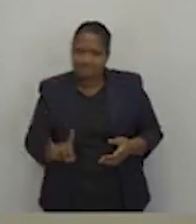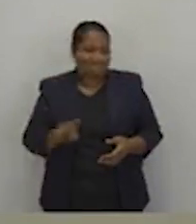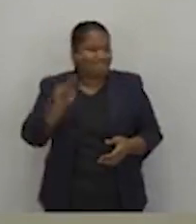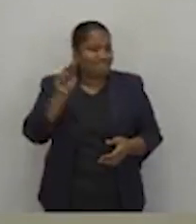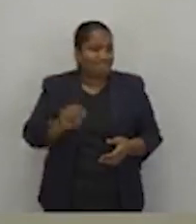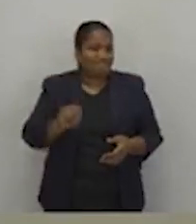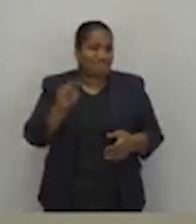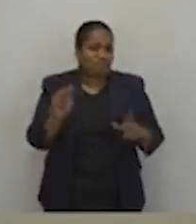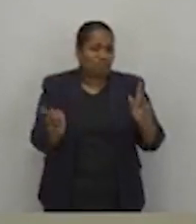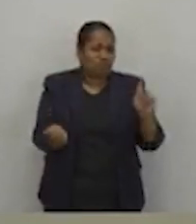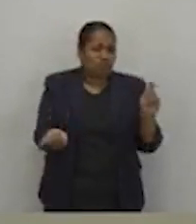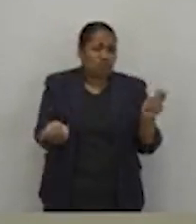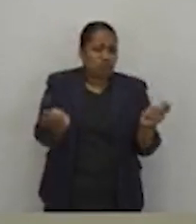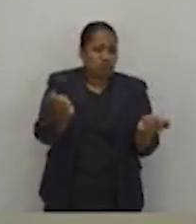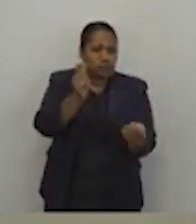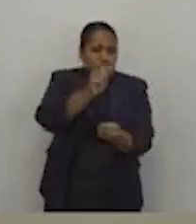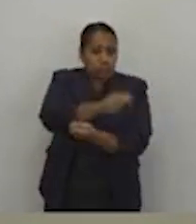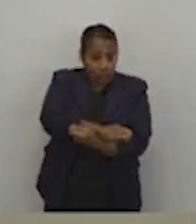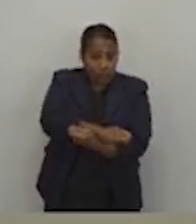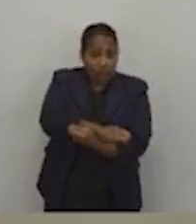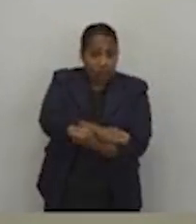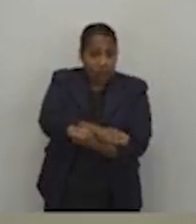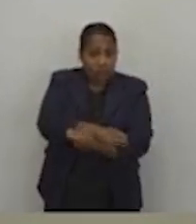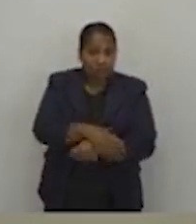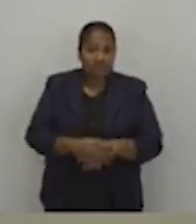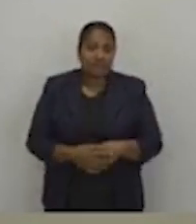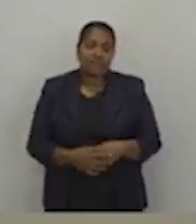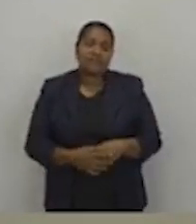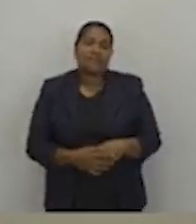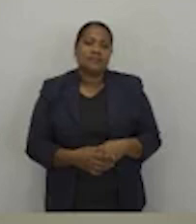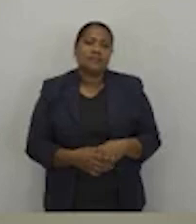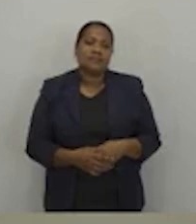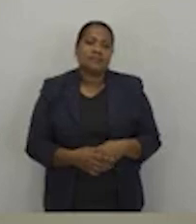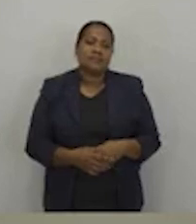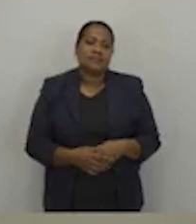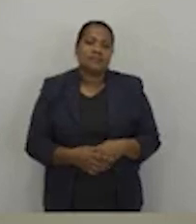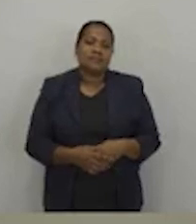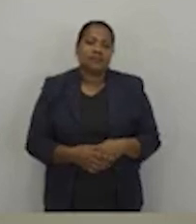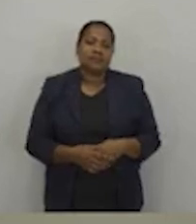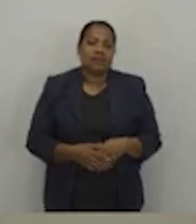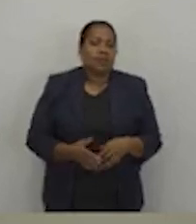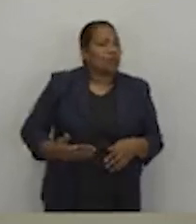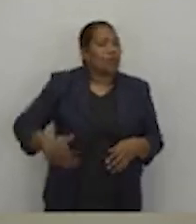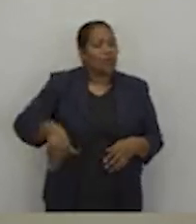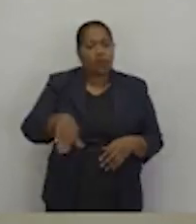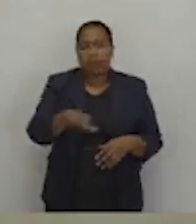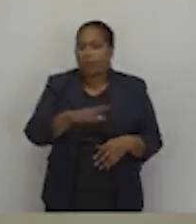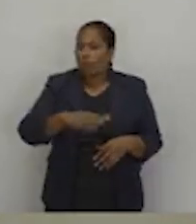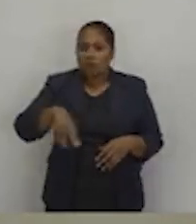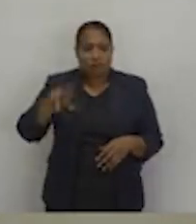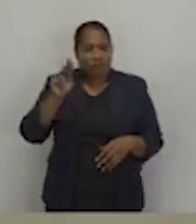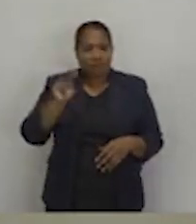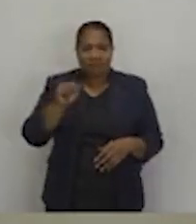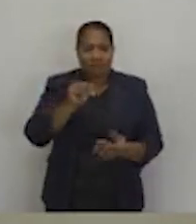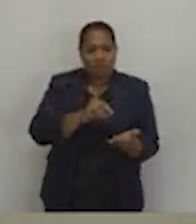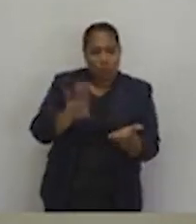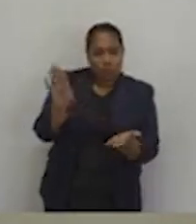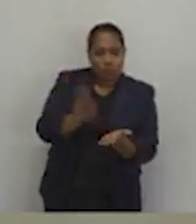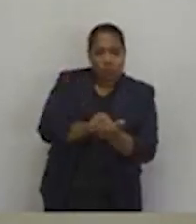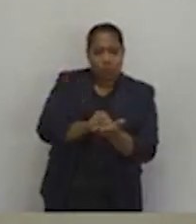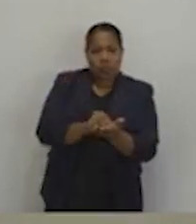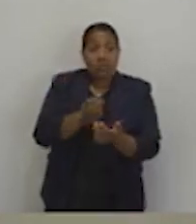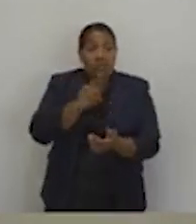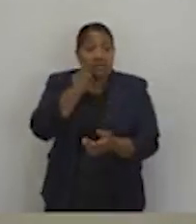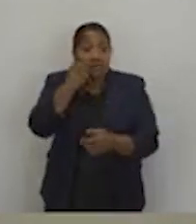change. And I can't stress this enough. Everyone needs to download the Care Fiji app on their phones if